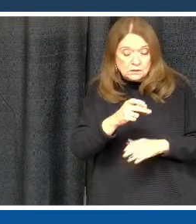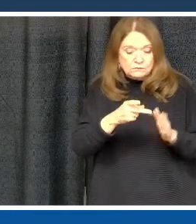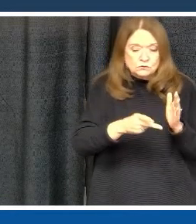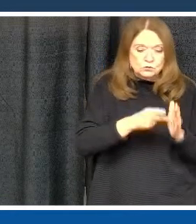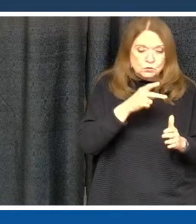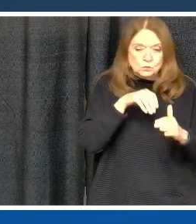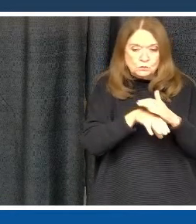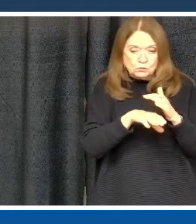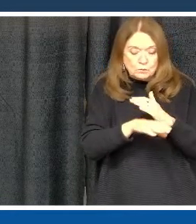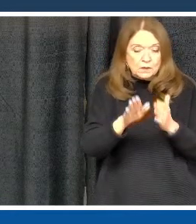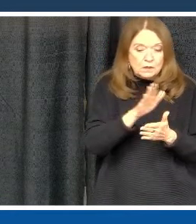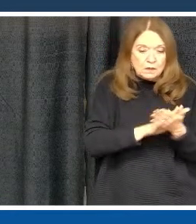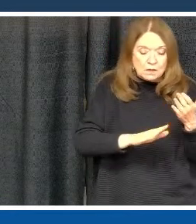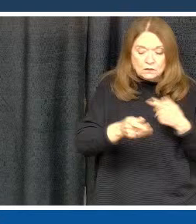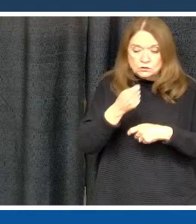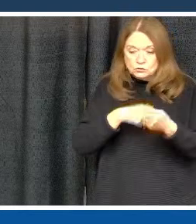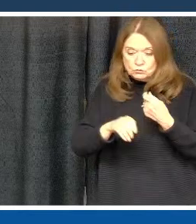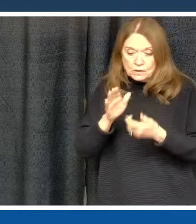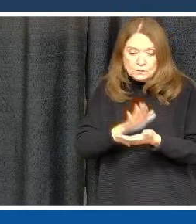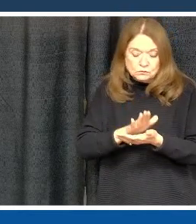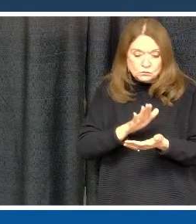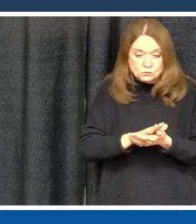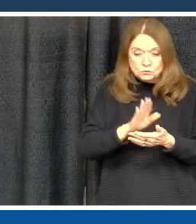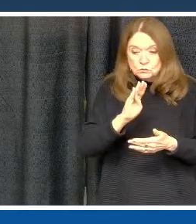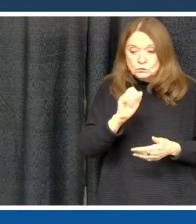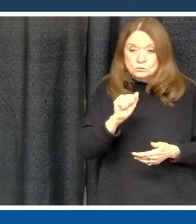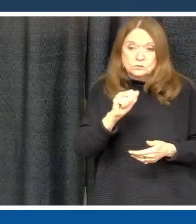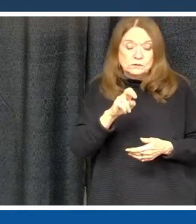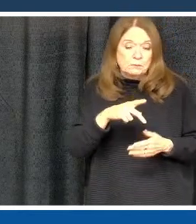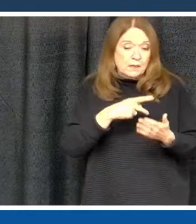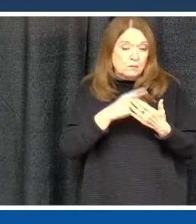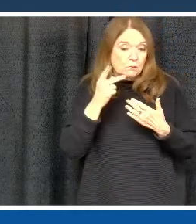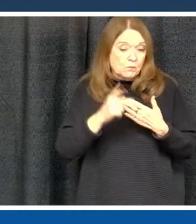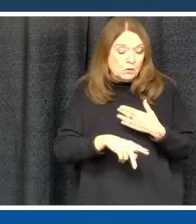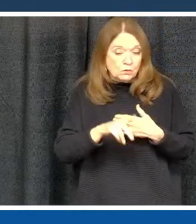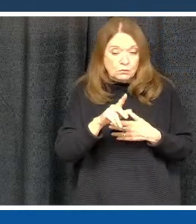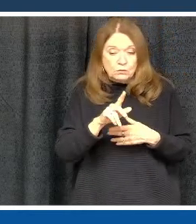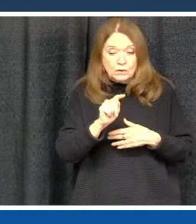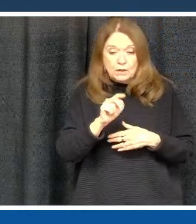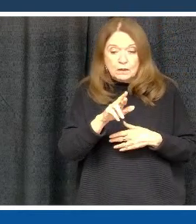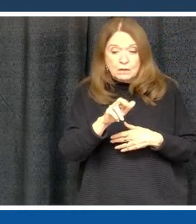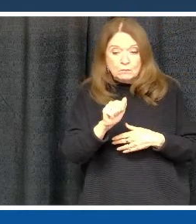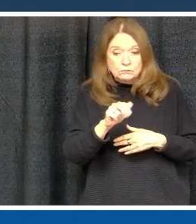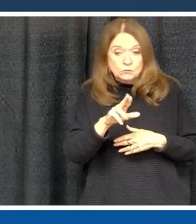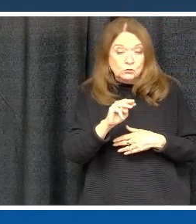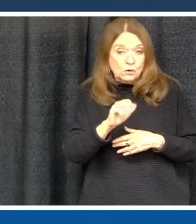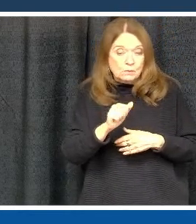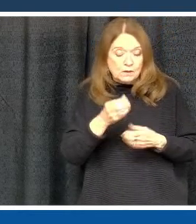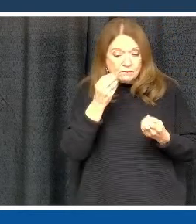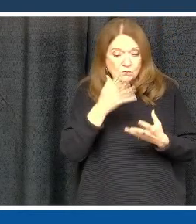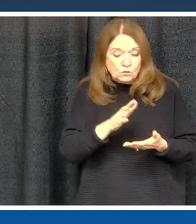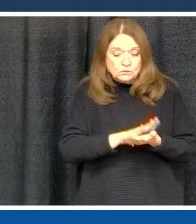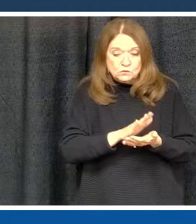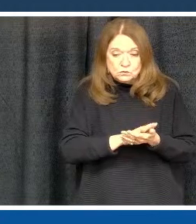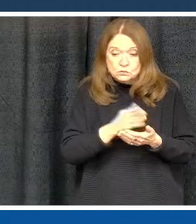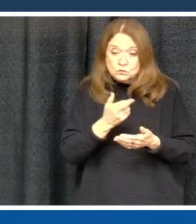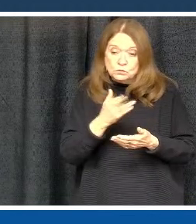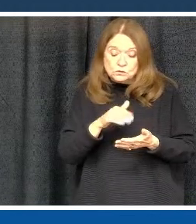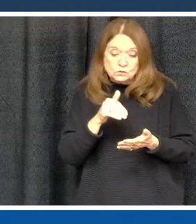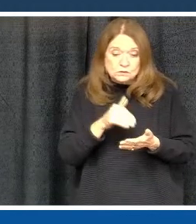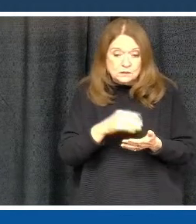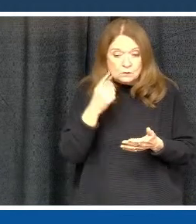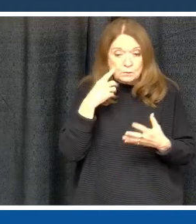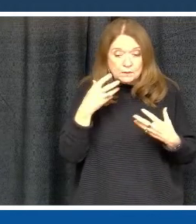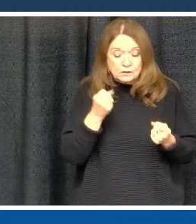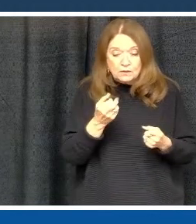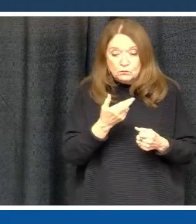and trade schools, AP placements, a band program, trauma-informed schools. the resource center, mental health